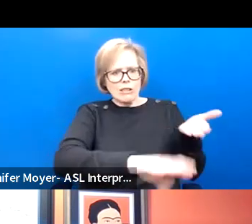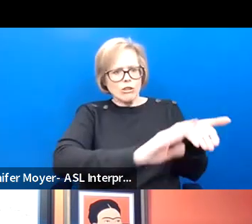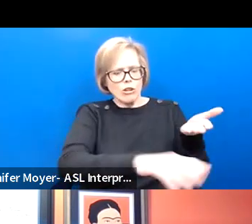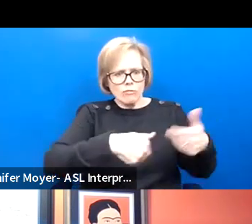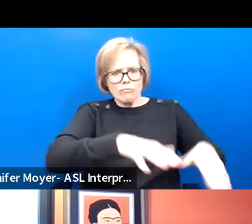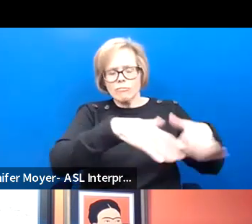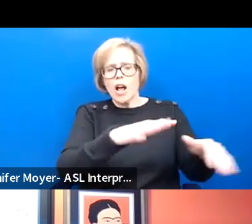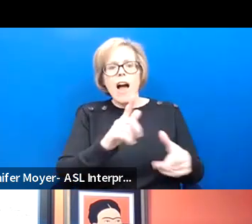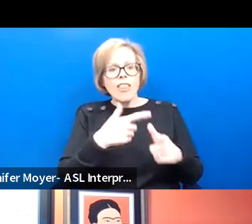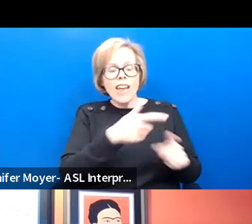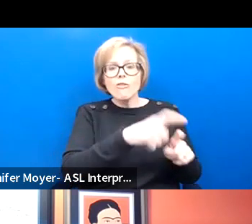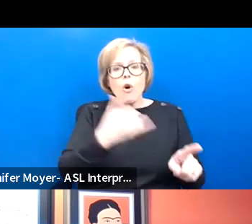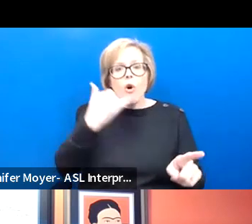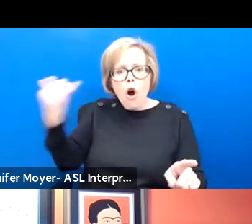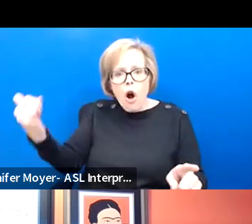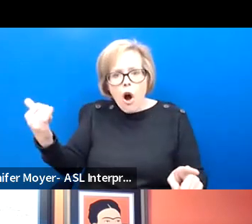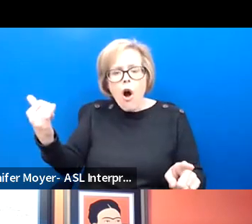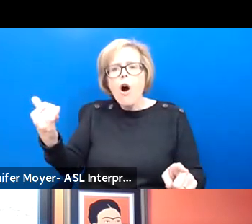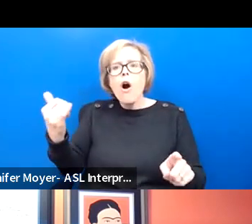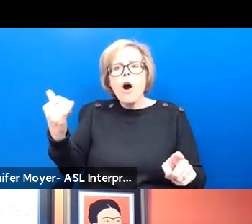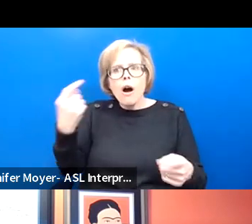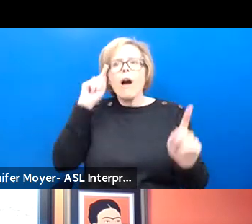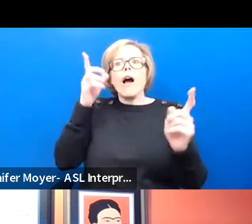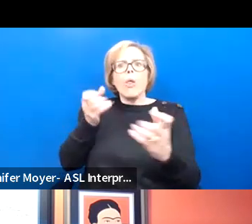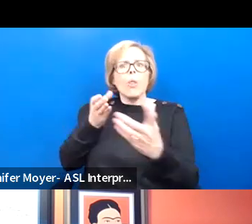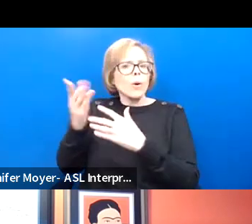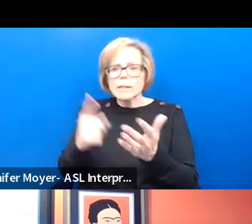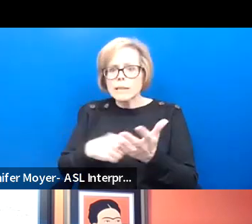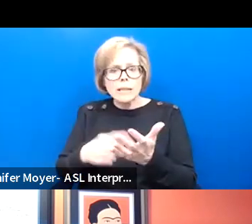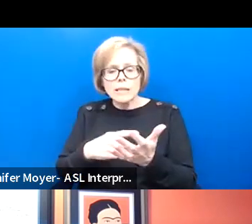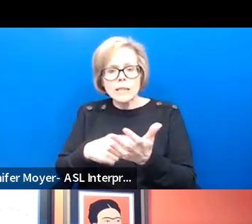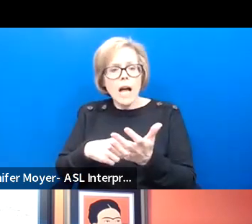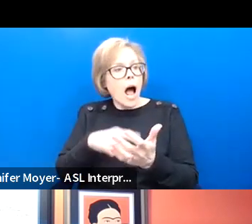to make the phone call, get through. Sometimes they're told,